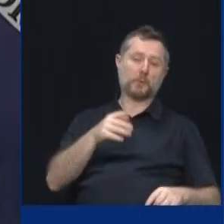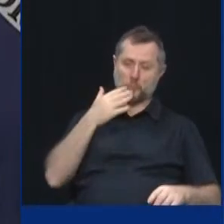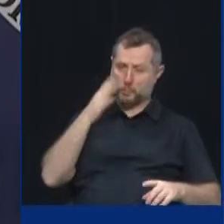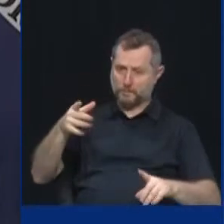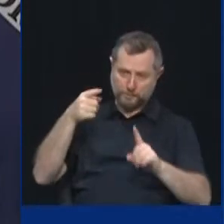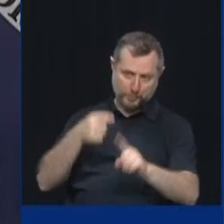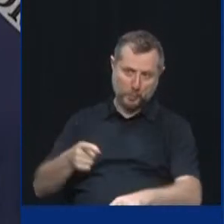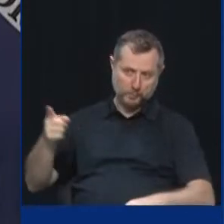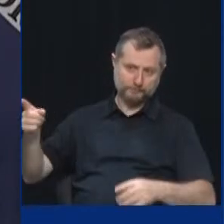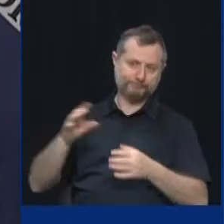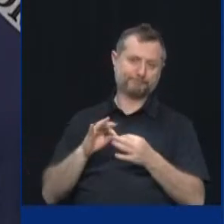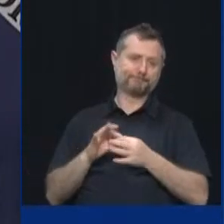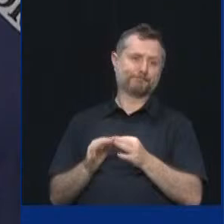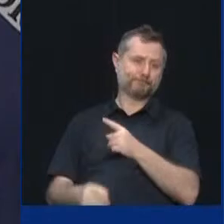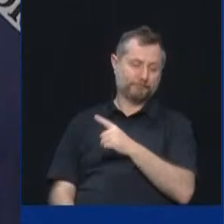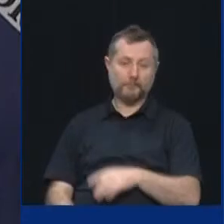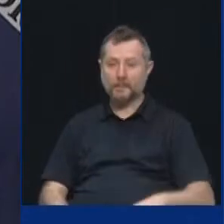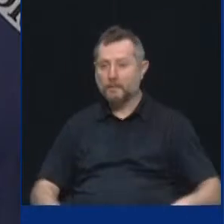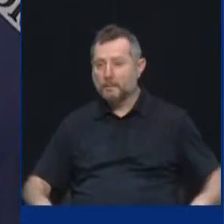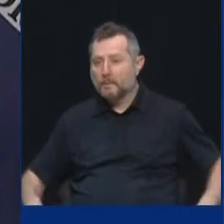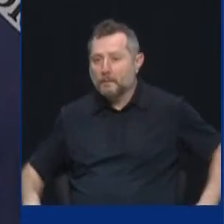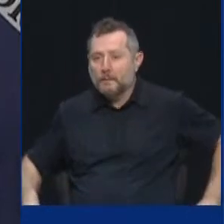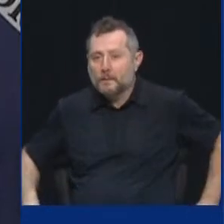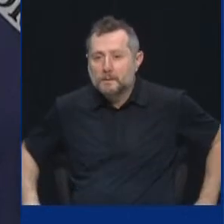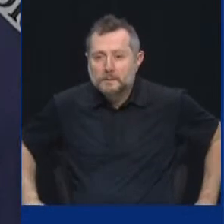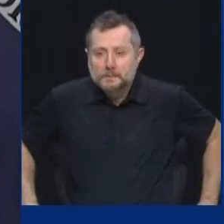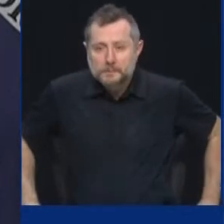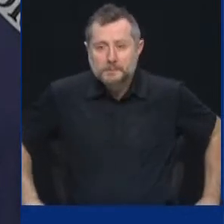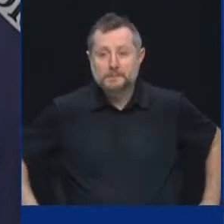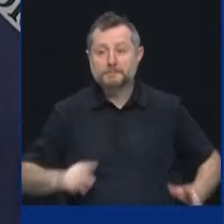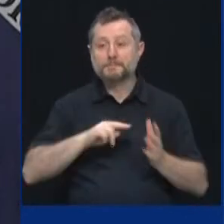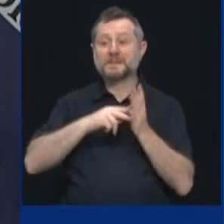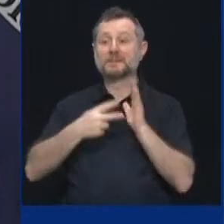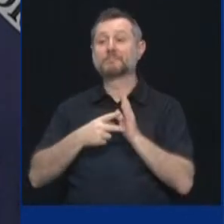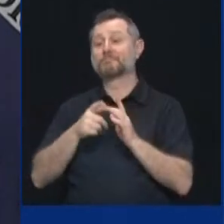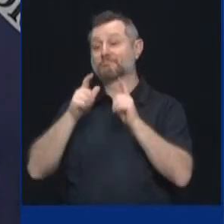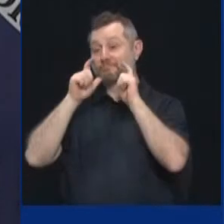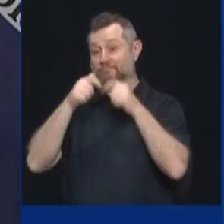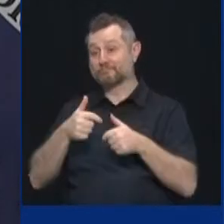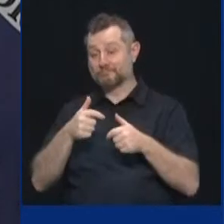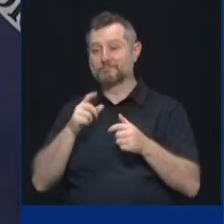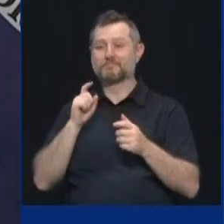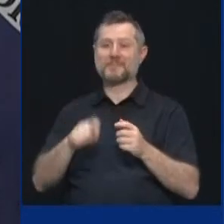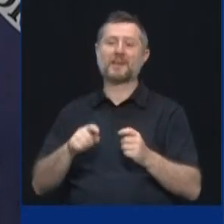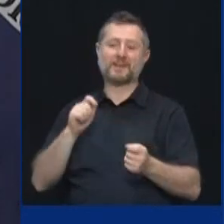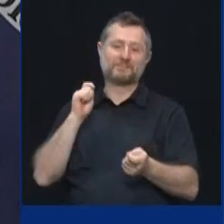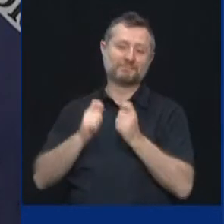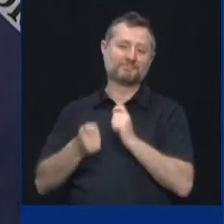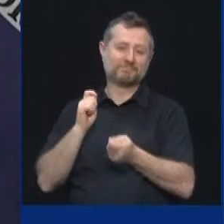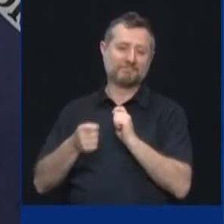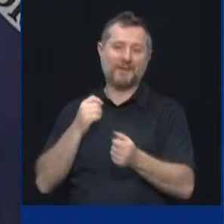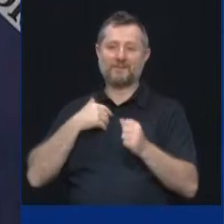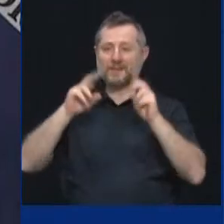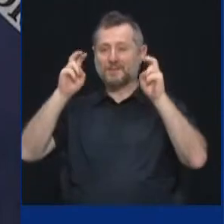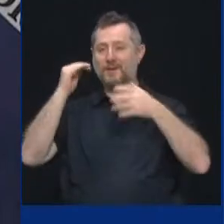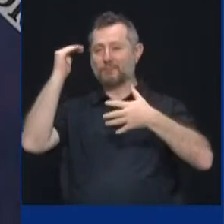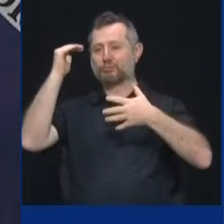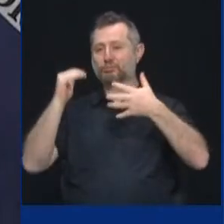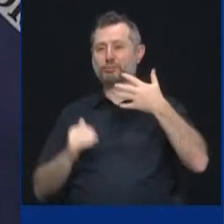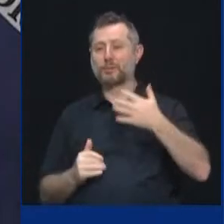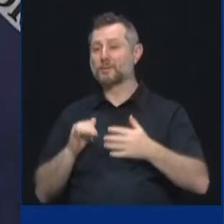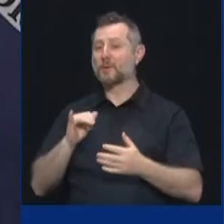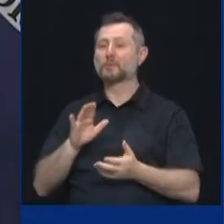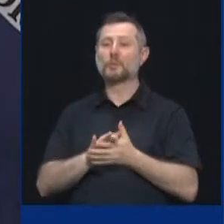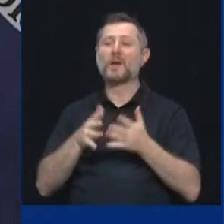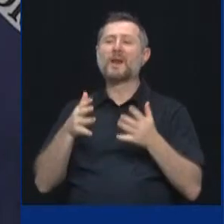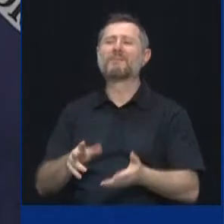they hung their hat on. You would have to do a whole new set of guidance. You only have 2 weeks. You'd have to communicate with all the parents.